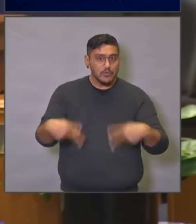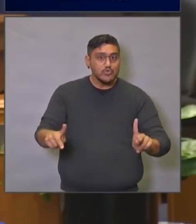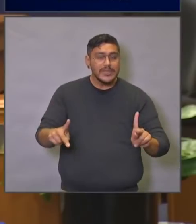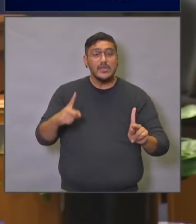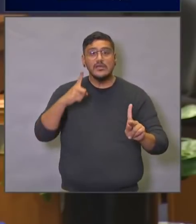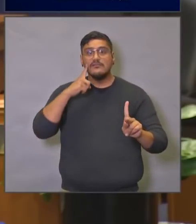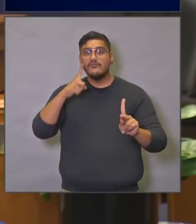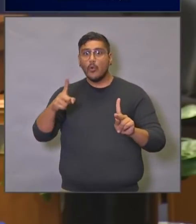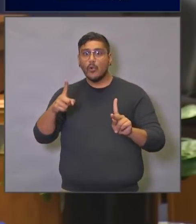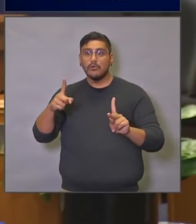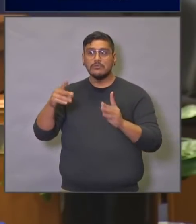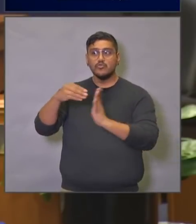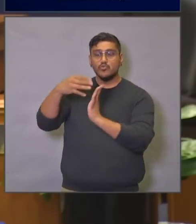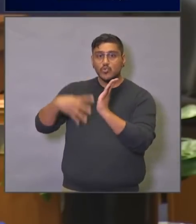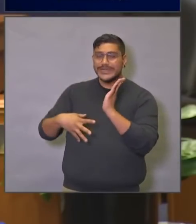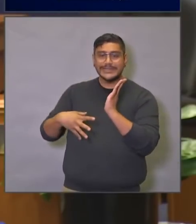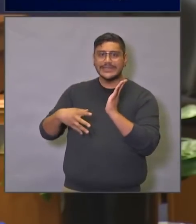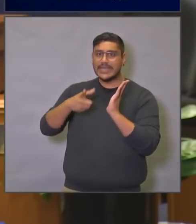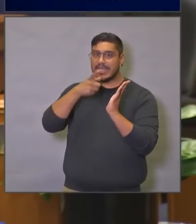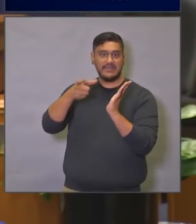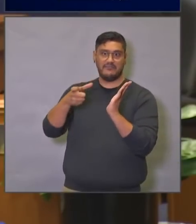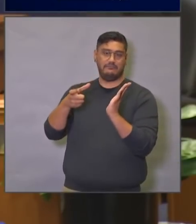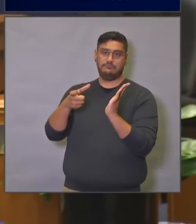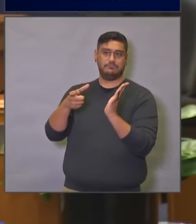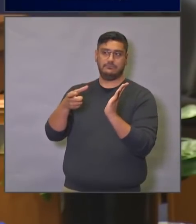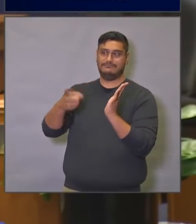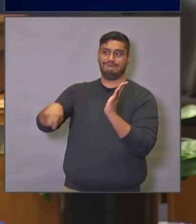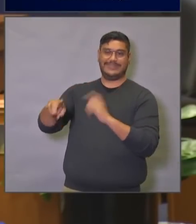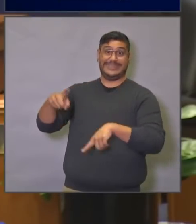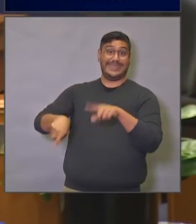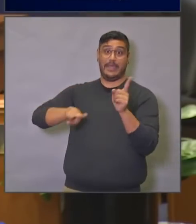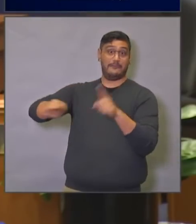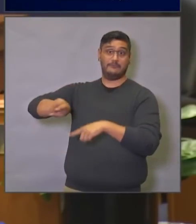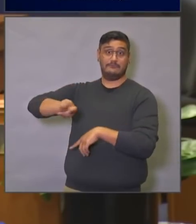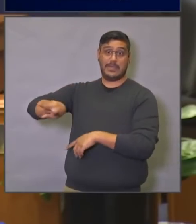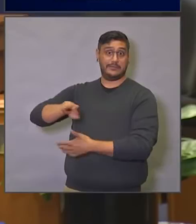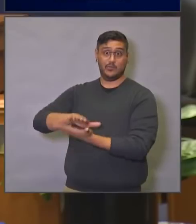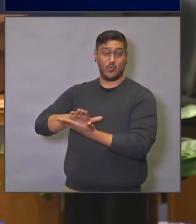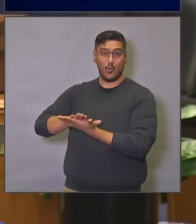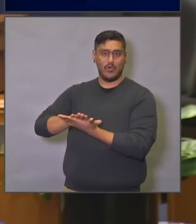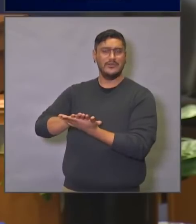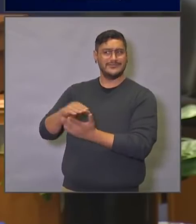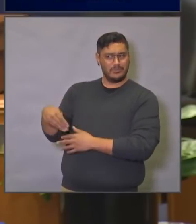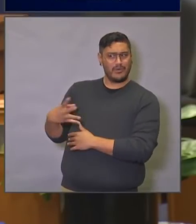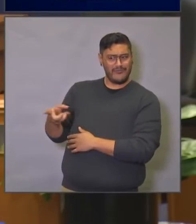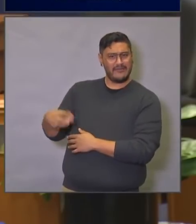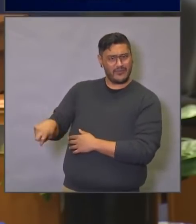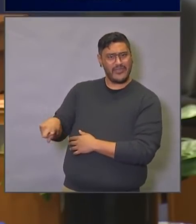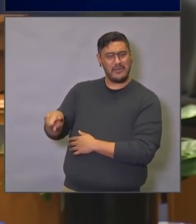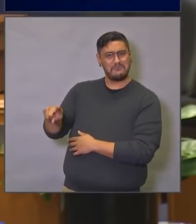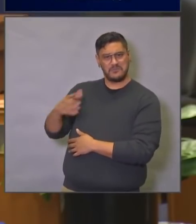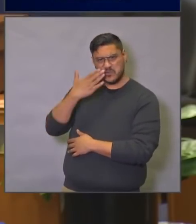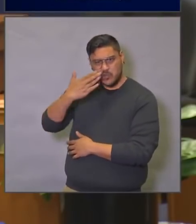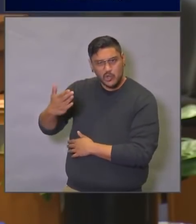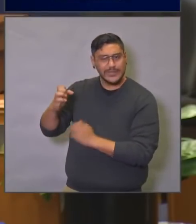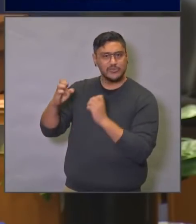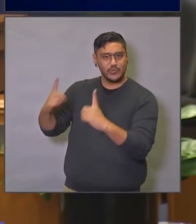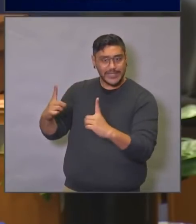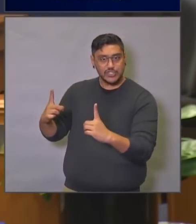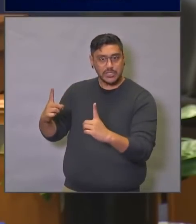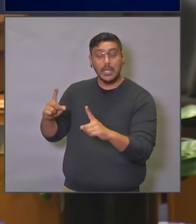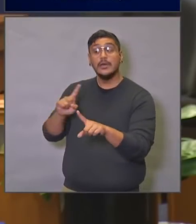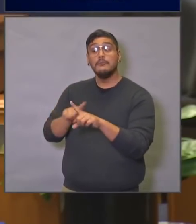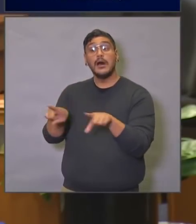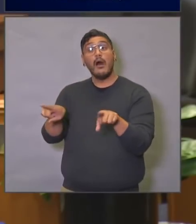schools aren't able to reopen, so that those students have opportunities for high quality education and their families